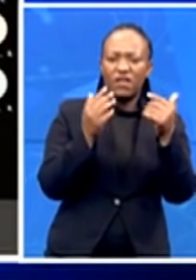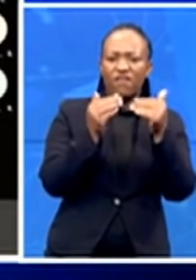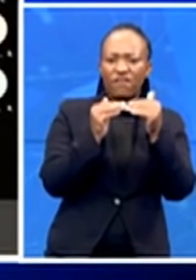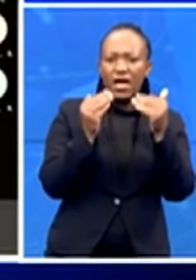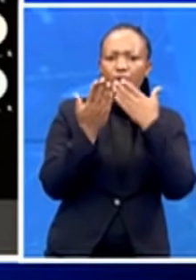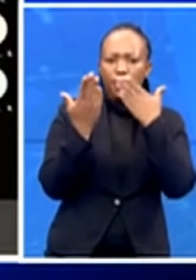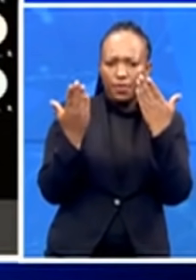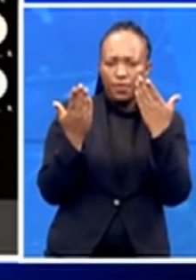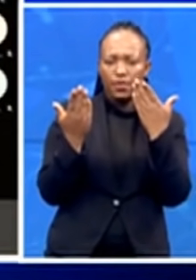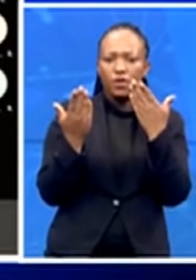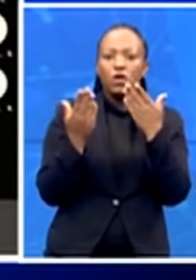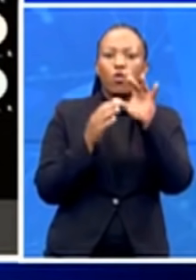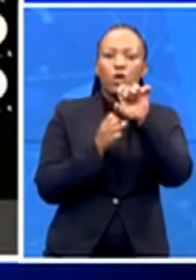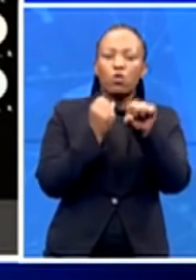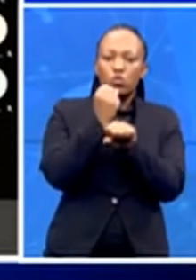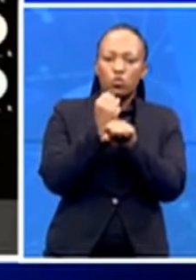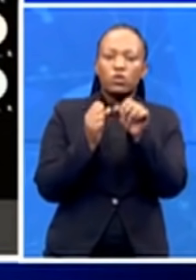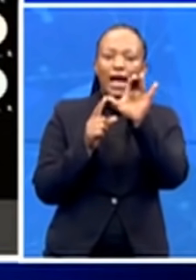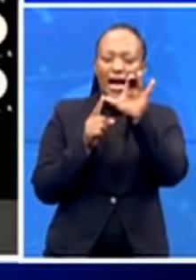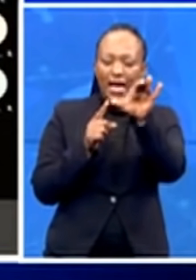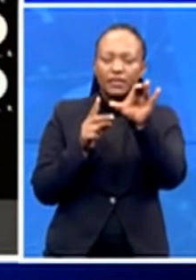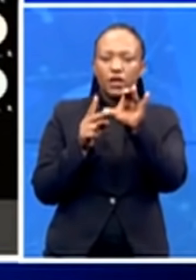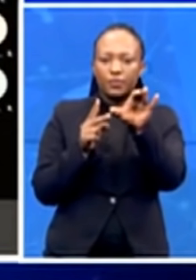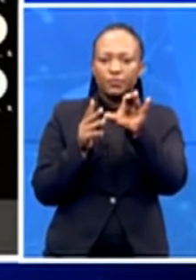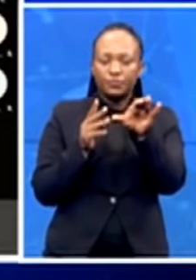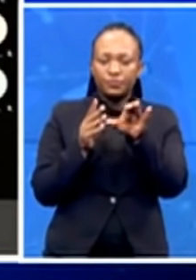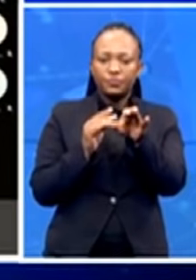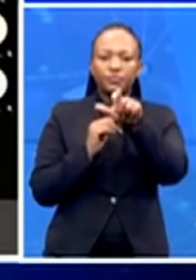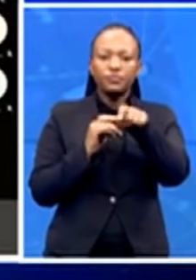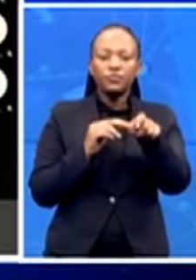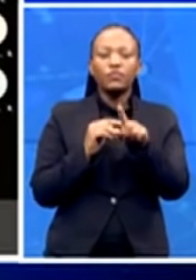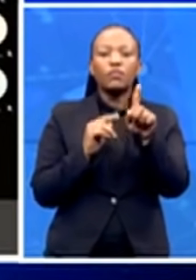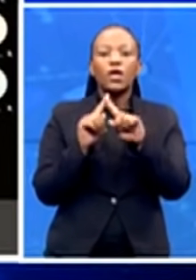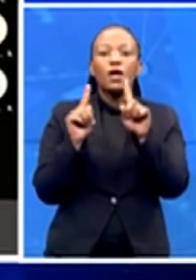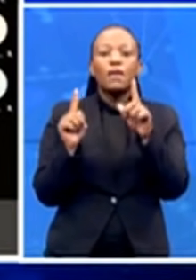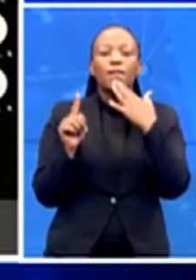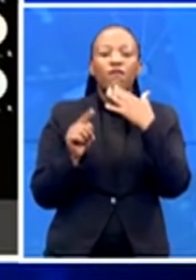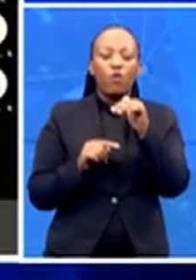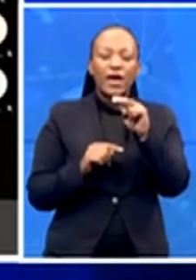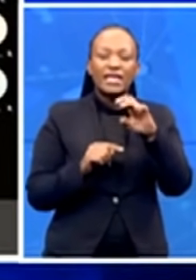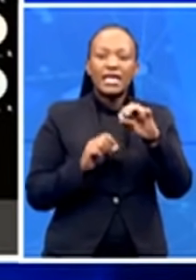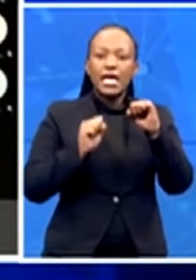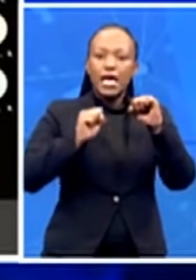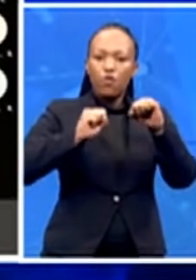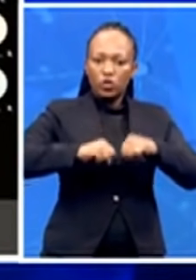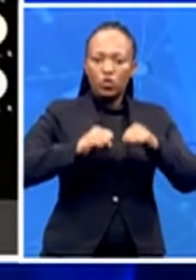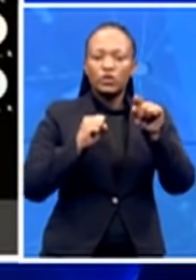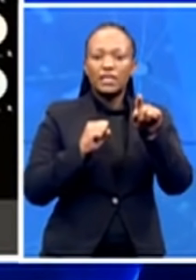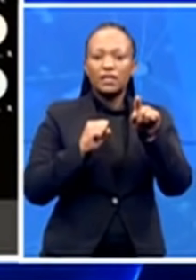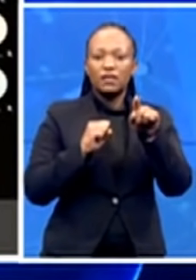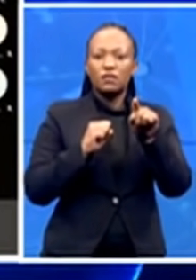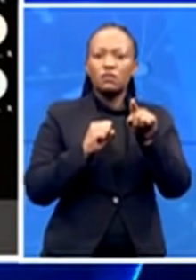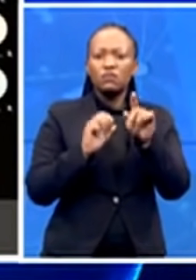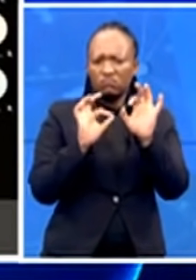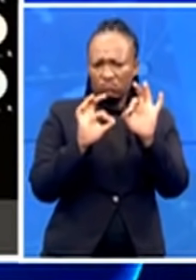of persons who fall to be dealt with by the NEC resolutions is both rational and properly justified,